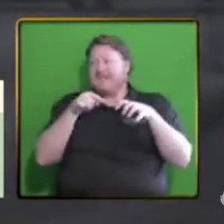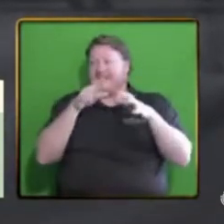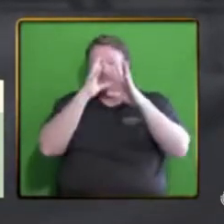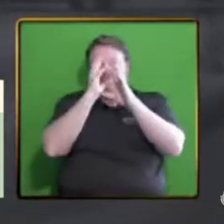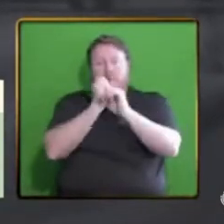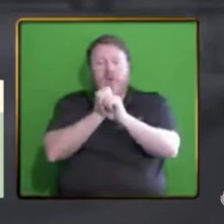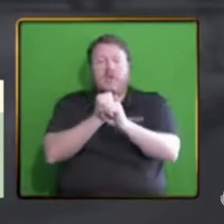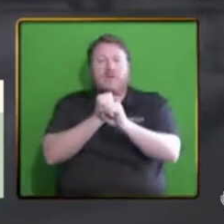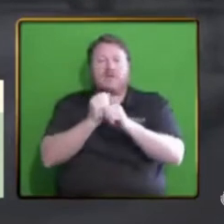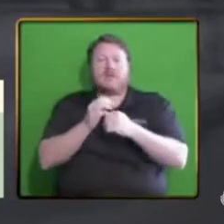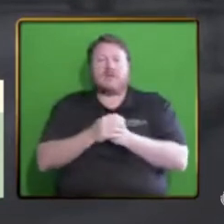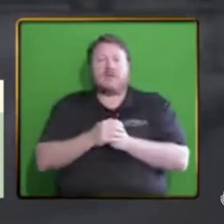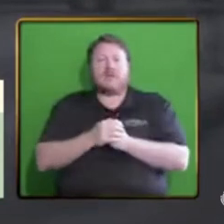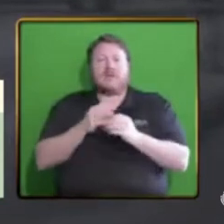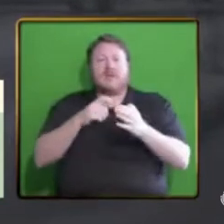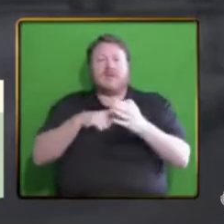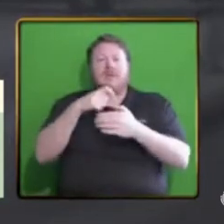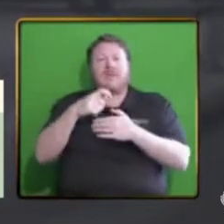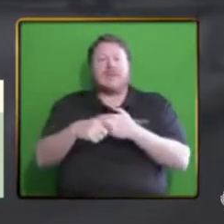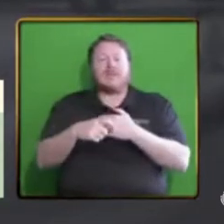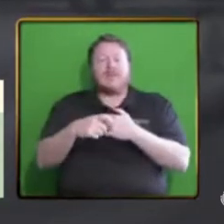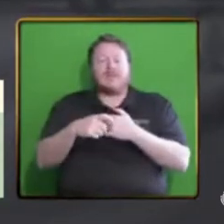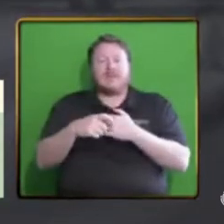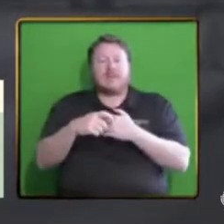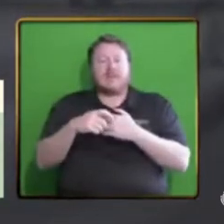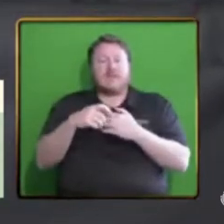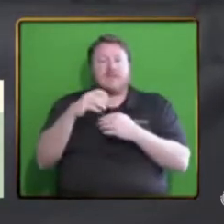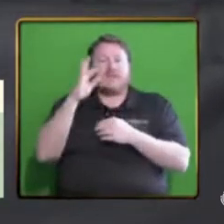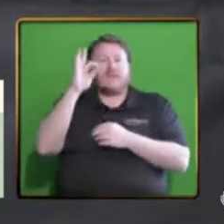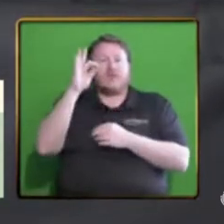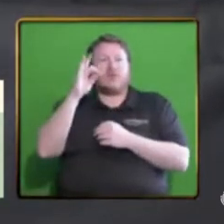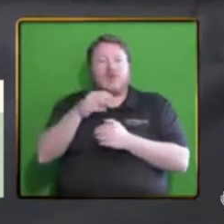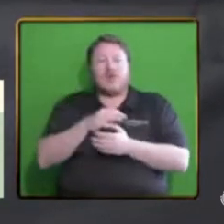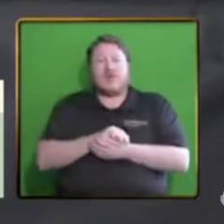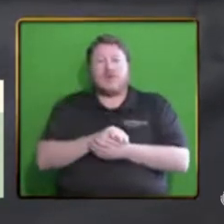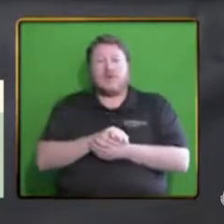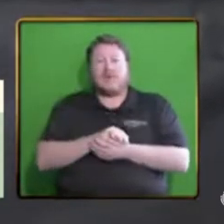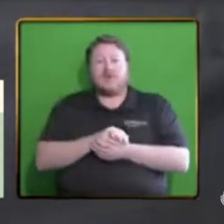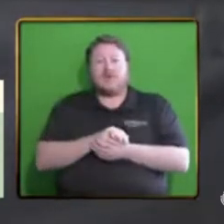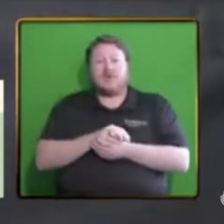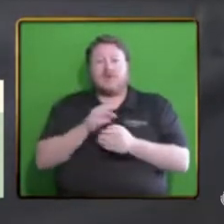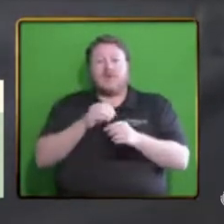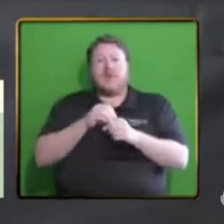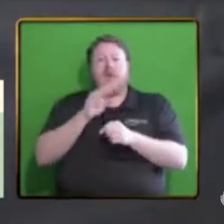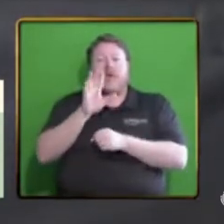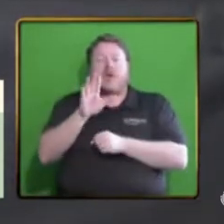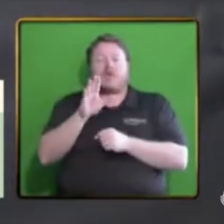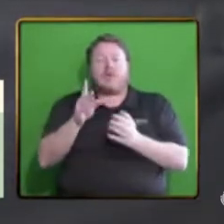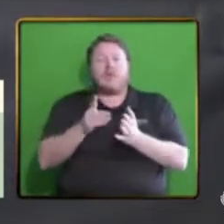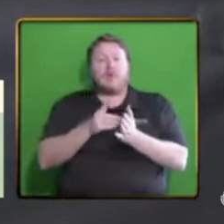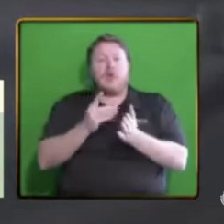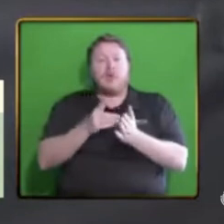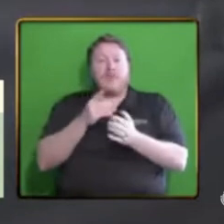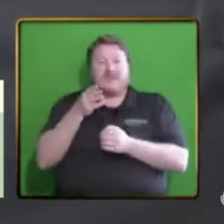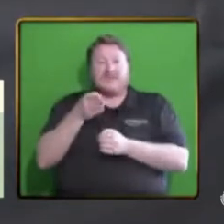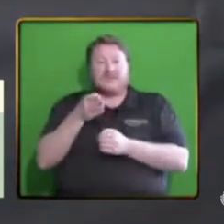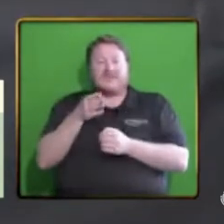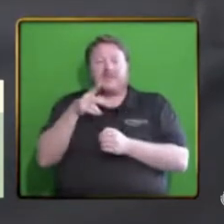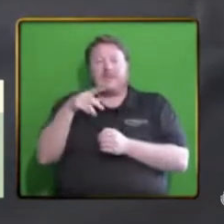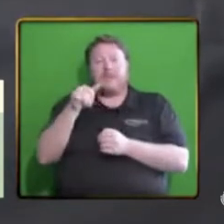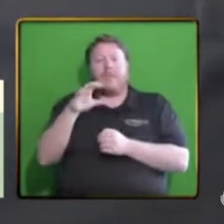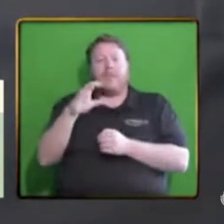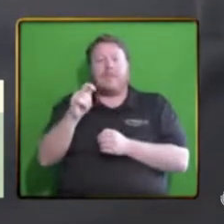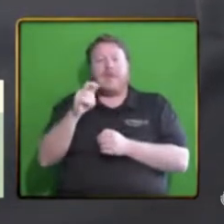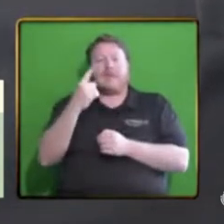was the Summit of the Future, and its key outcome document, the Pact for